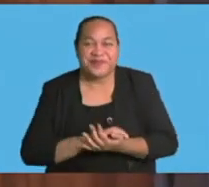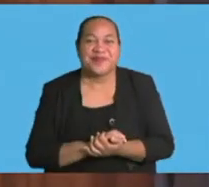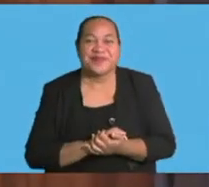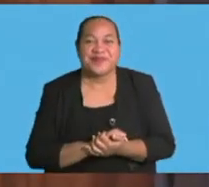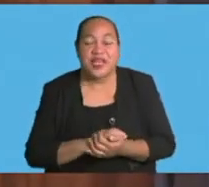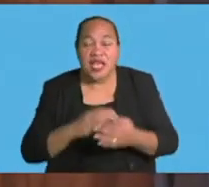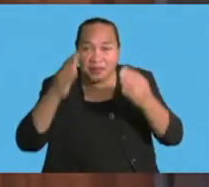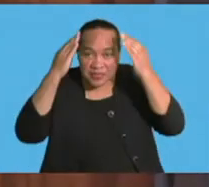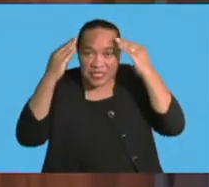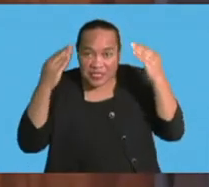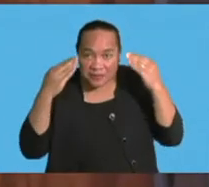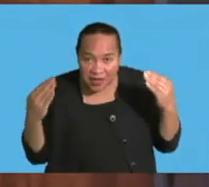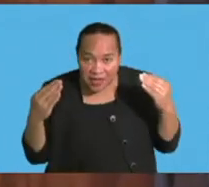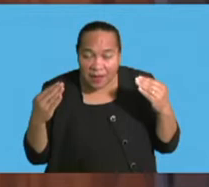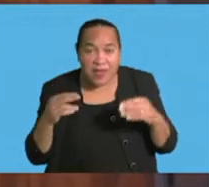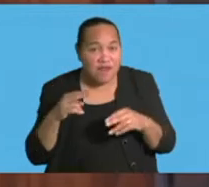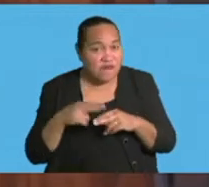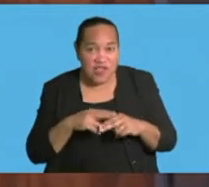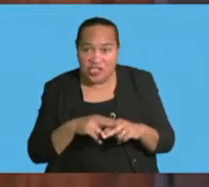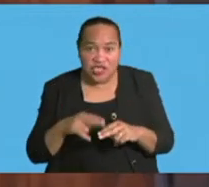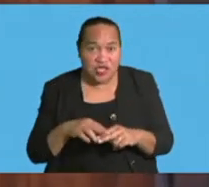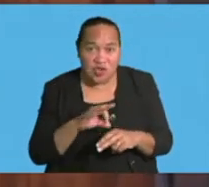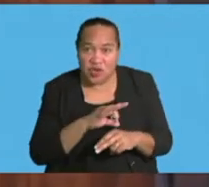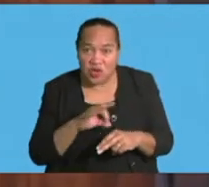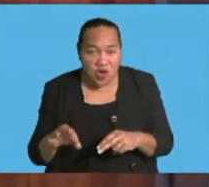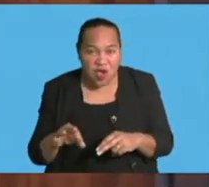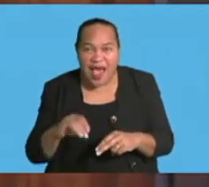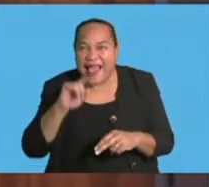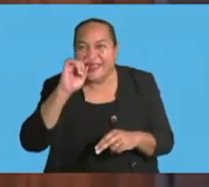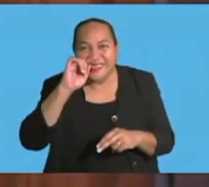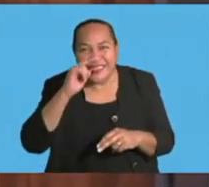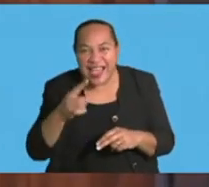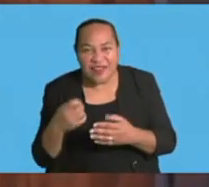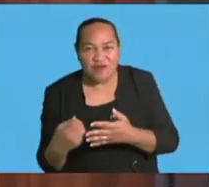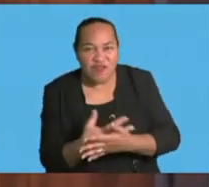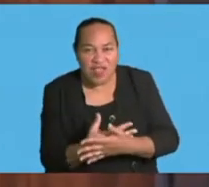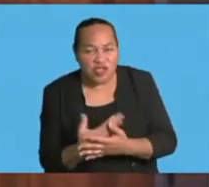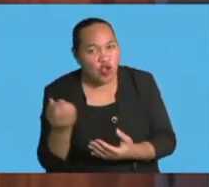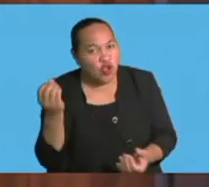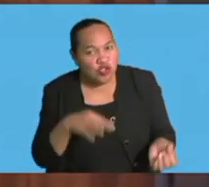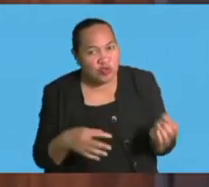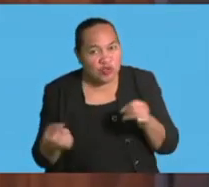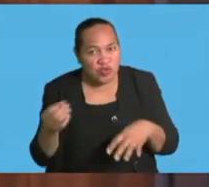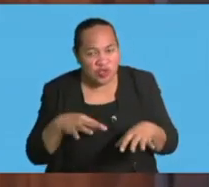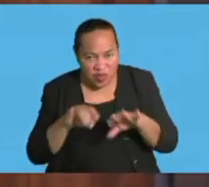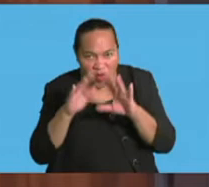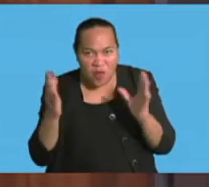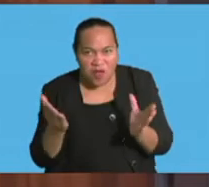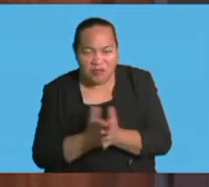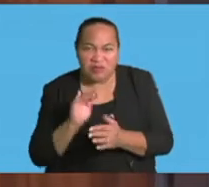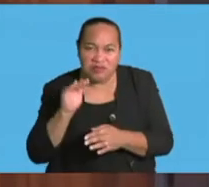Mr. Speaker, sir, Fiji does not and cannot influence or contribute to the current global economic